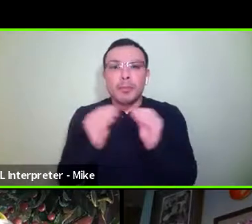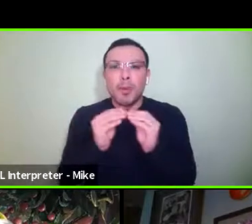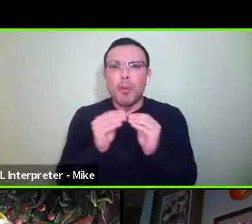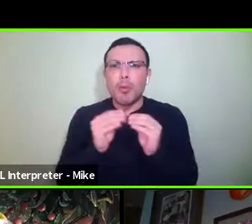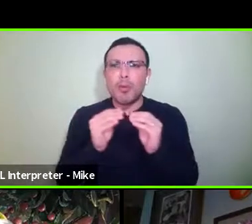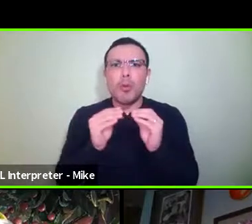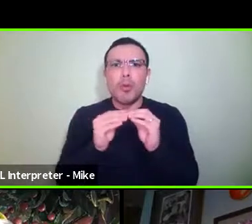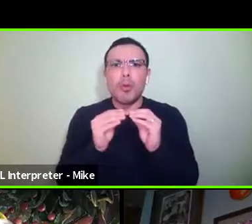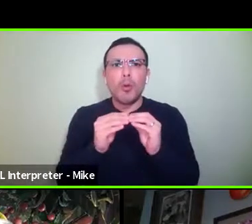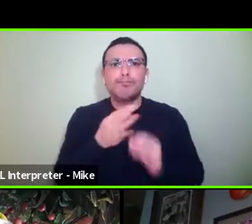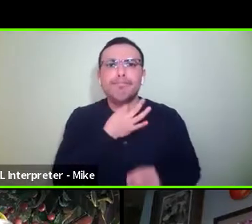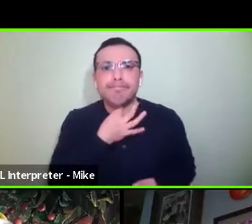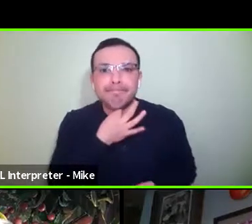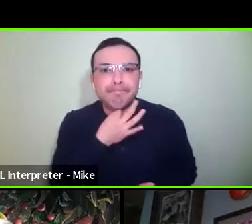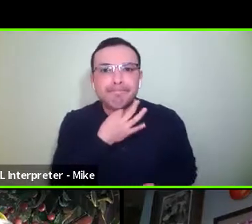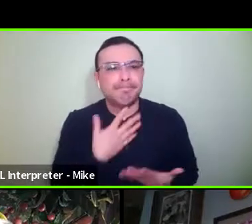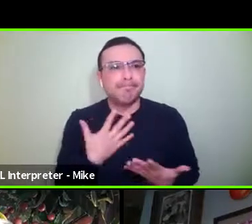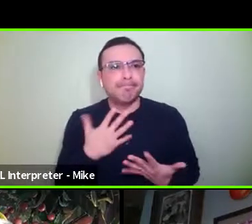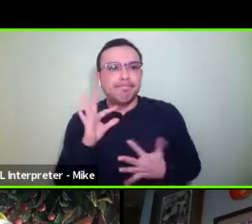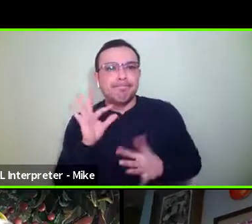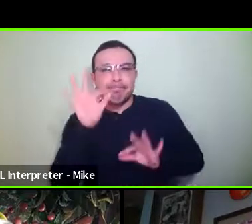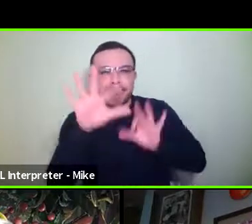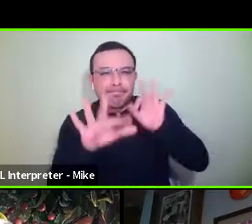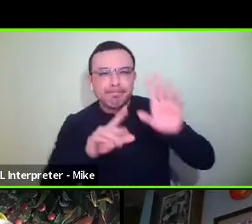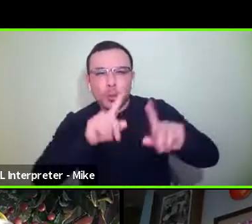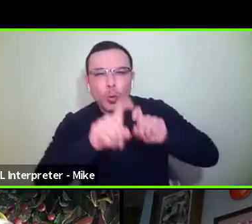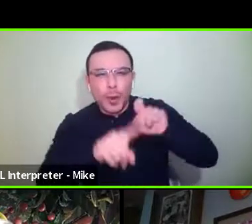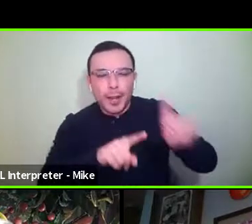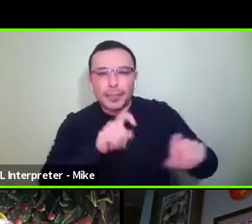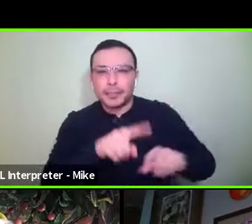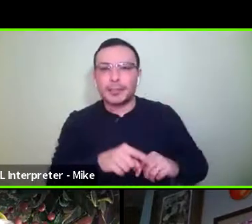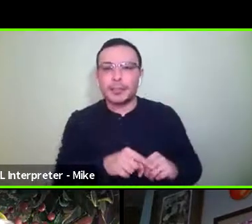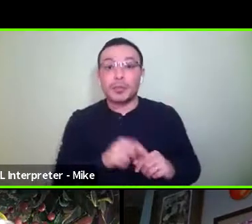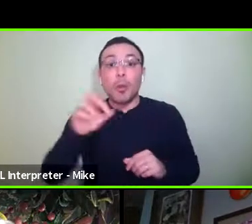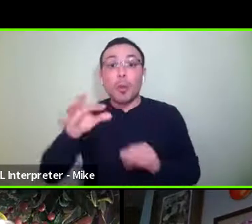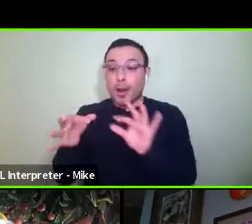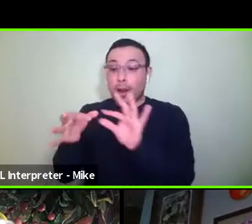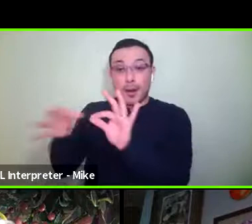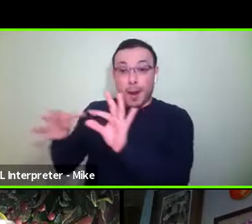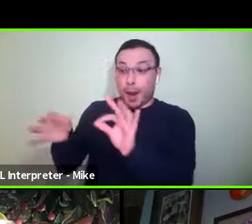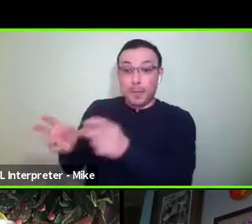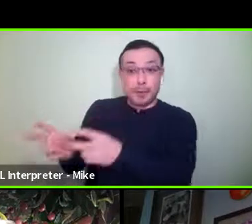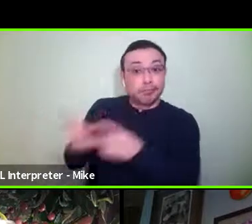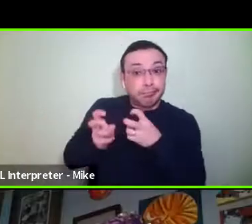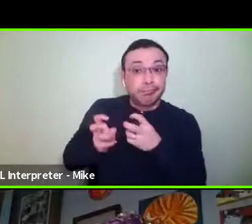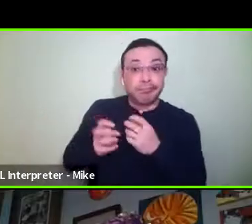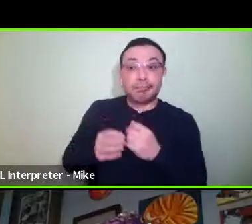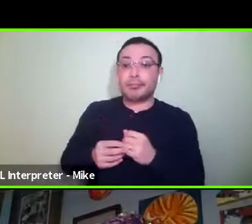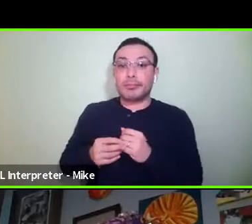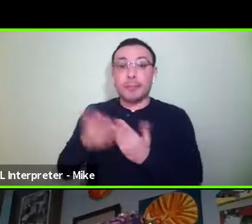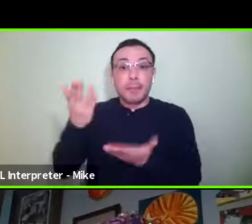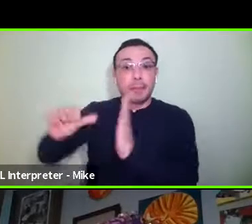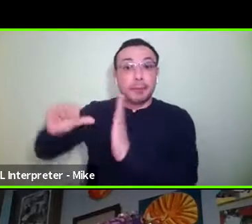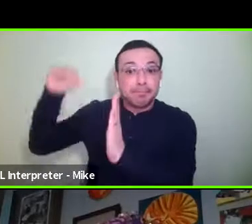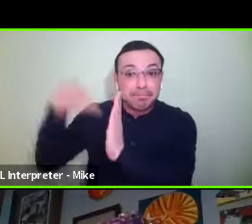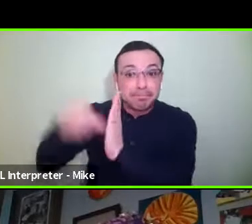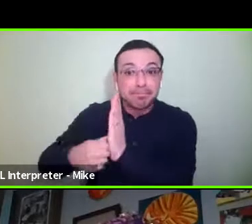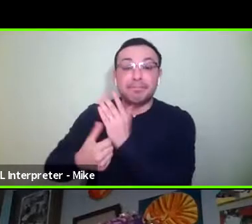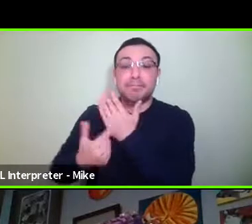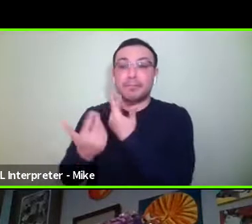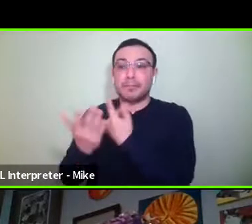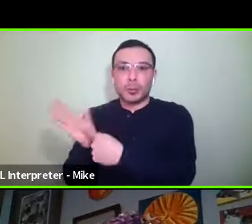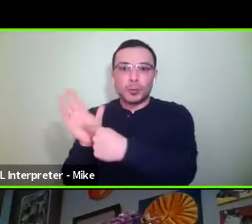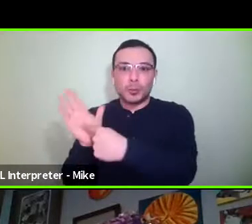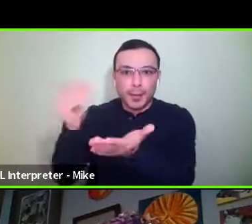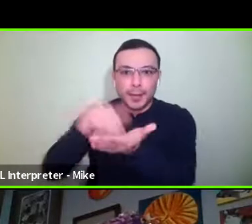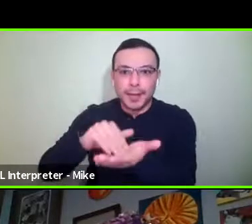like to ask, any comments, anything that's been said before that maybe you'd like to highlight and circle back to.